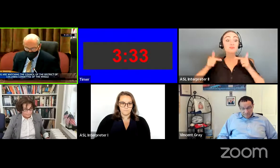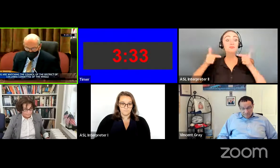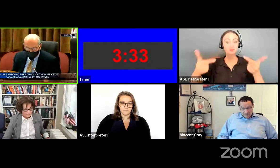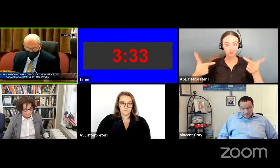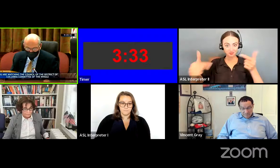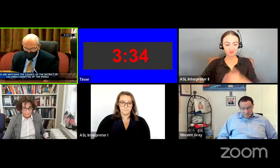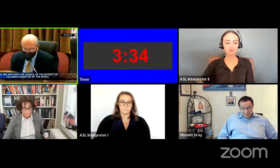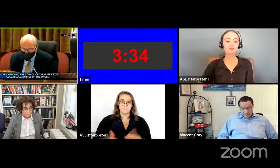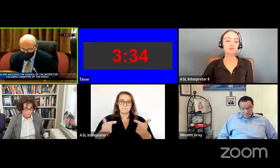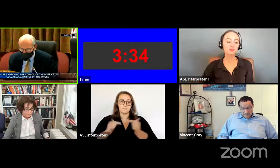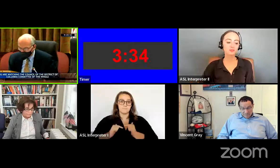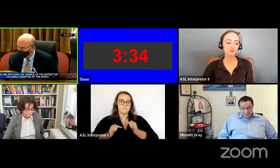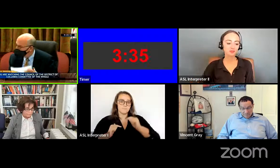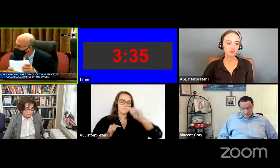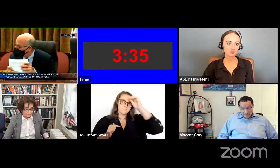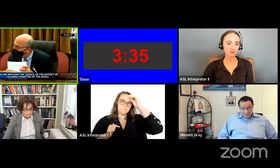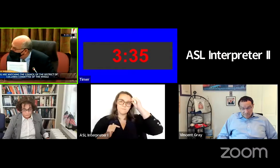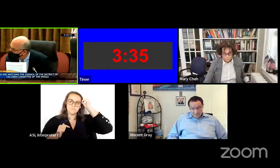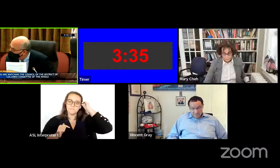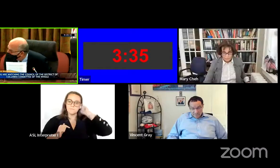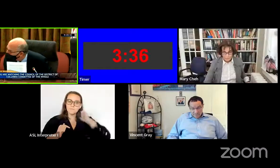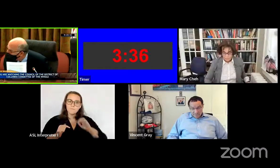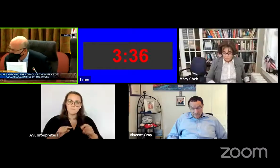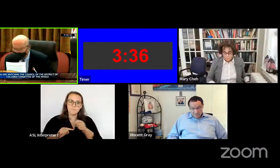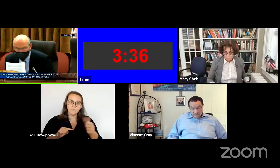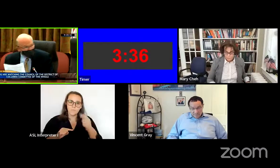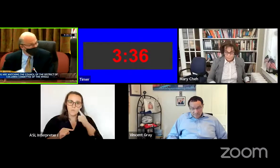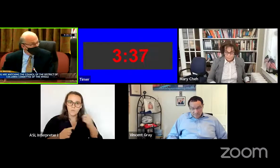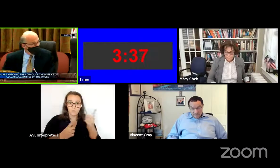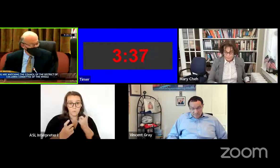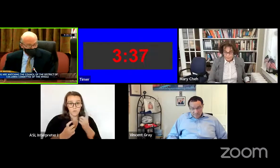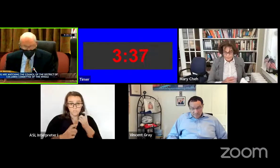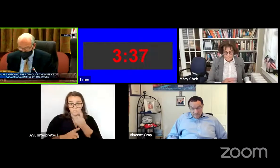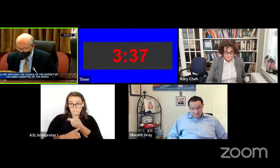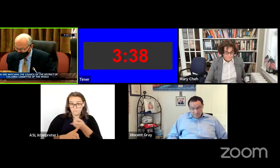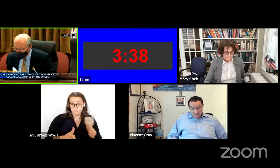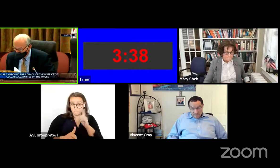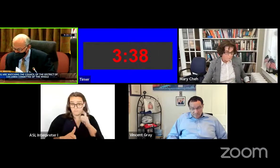Thank you. Are there any further questions from council members?